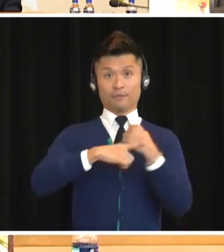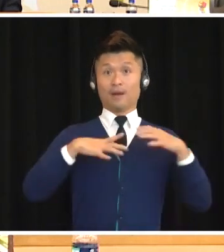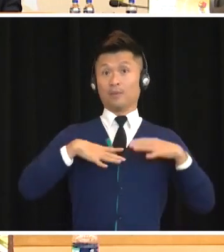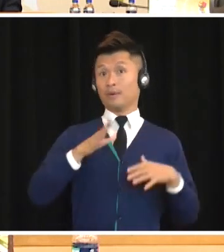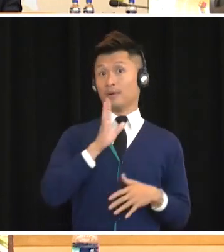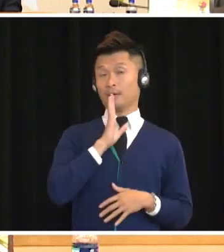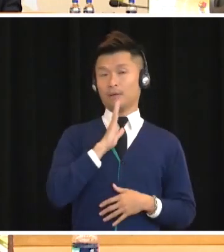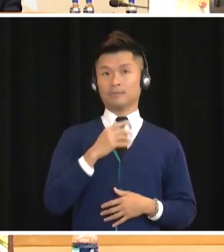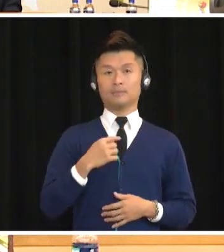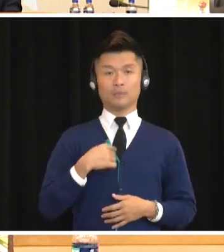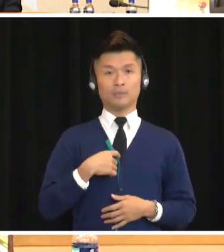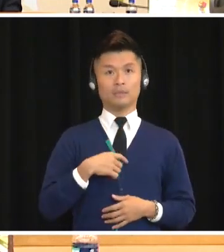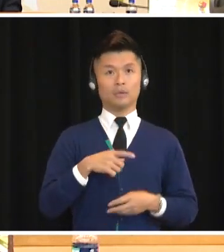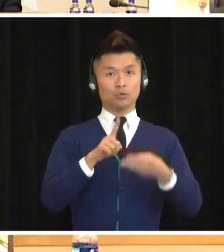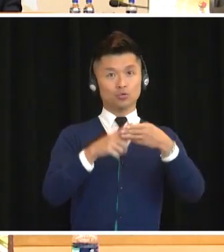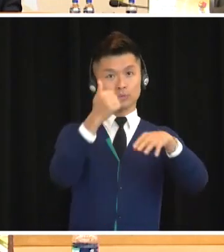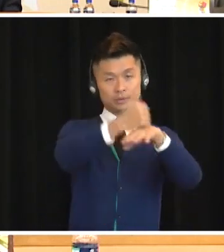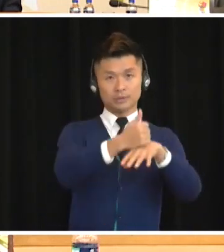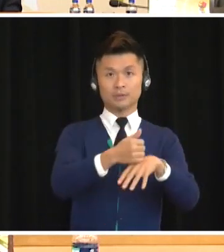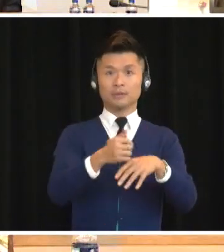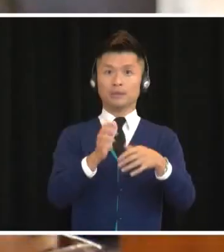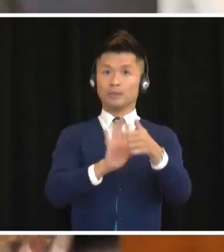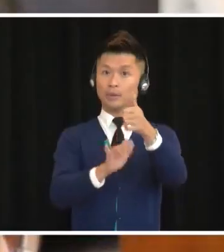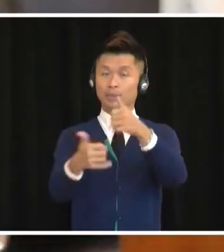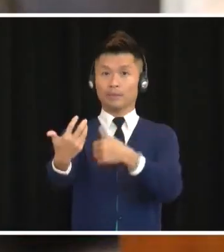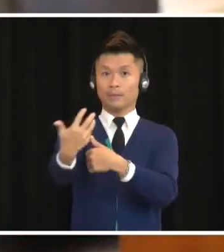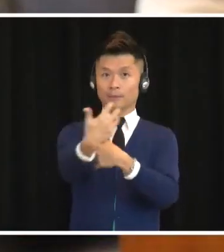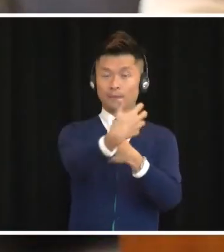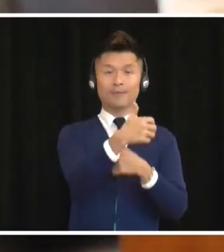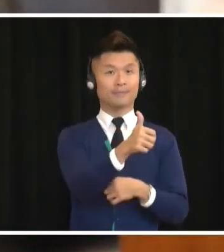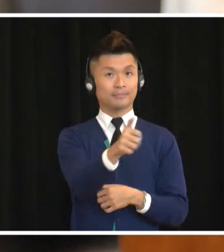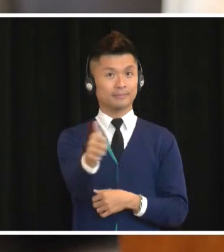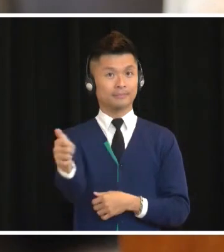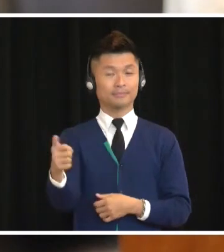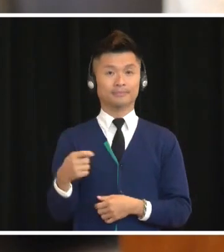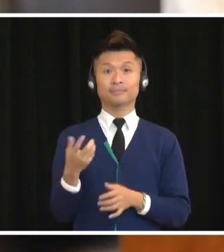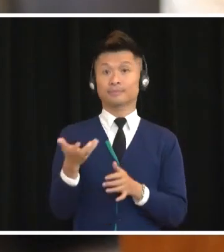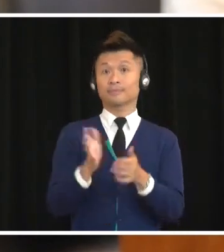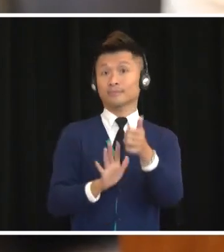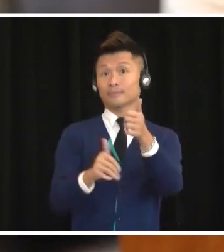I'm a judge. Thank you all for the questions.